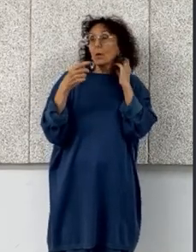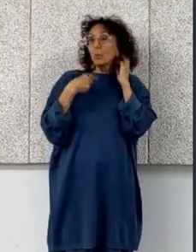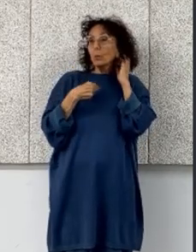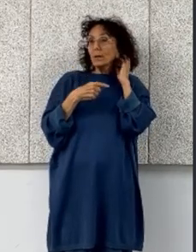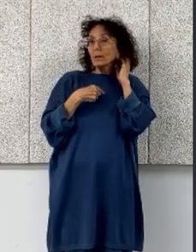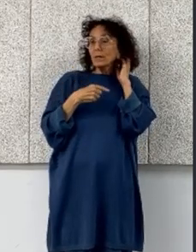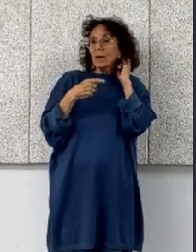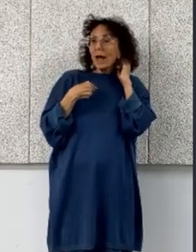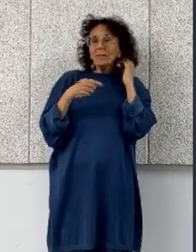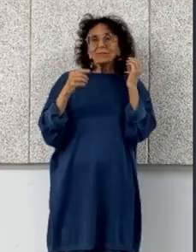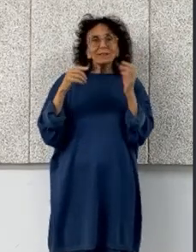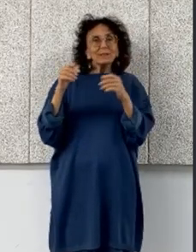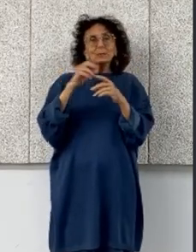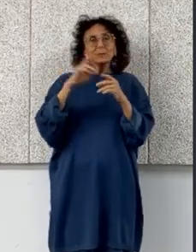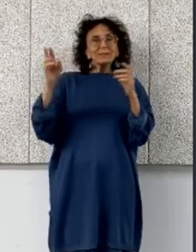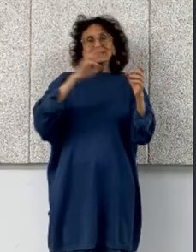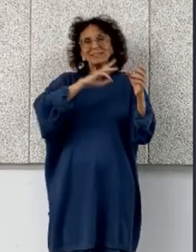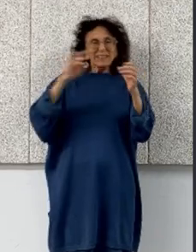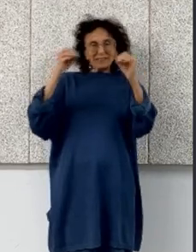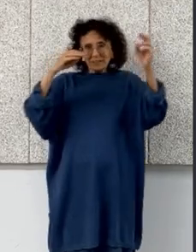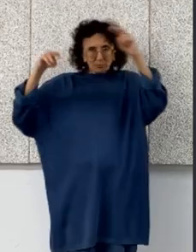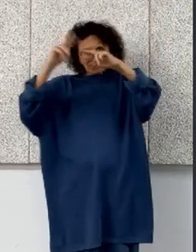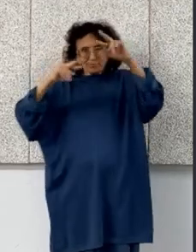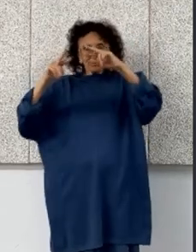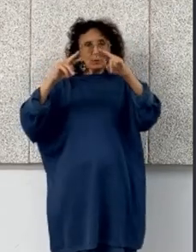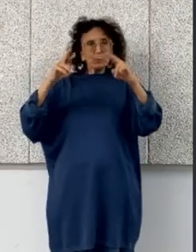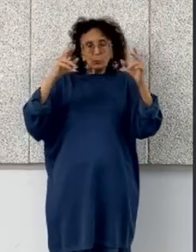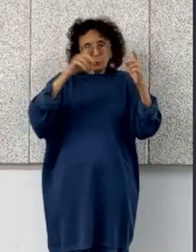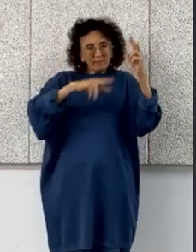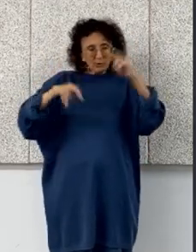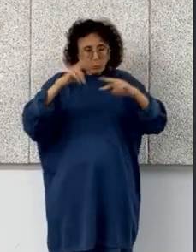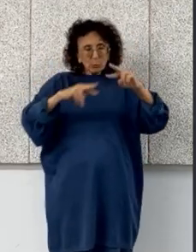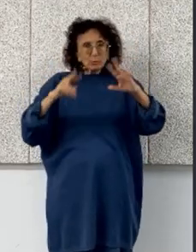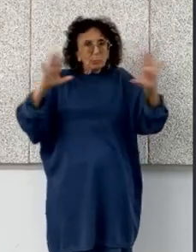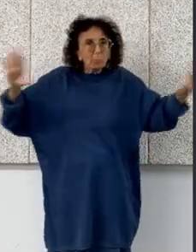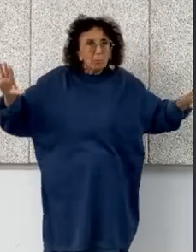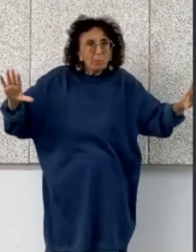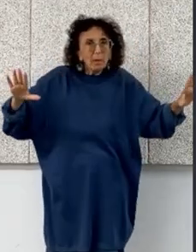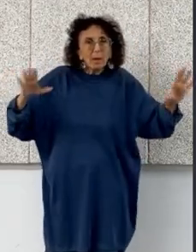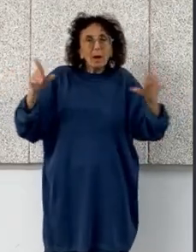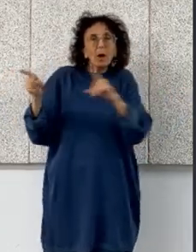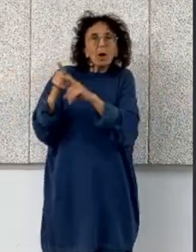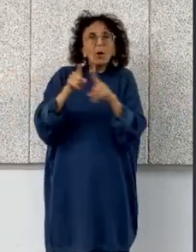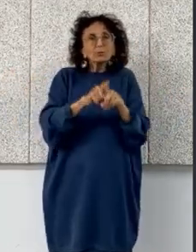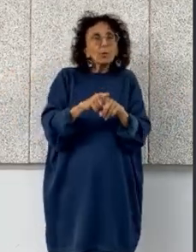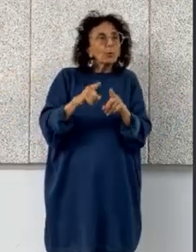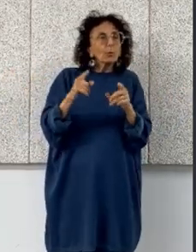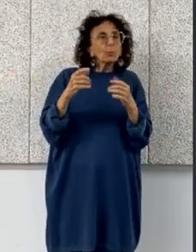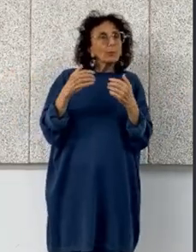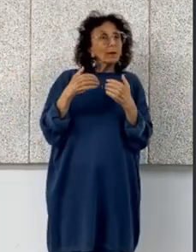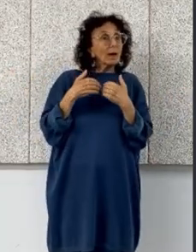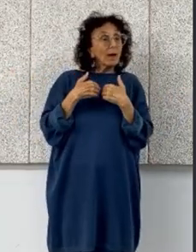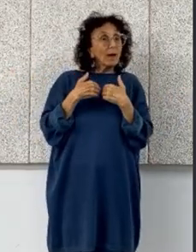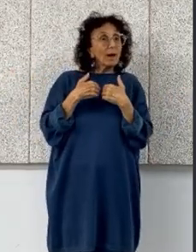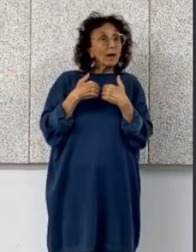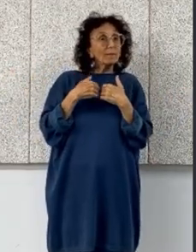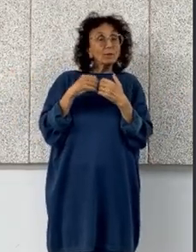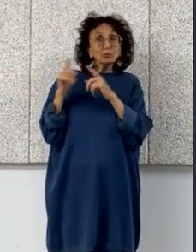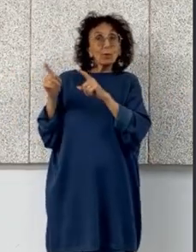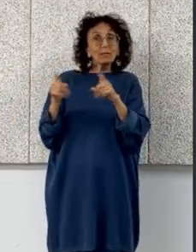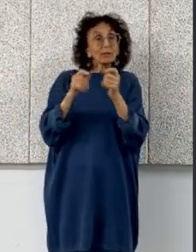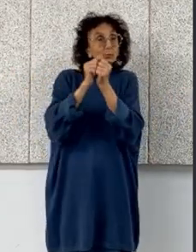360-degree reviews. It's a reviews platform, but they also do anonymous